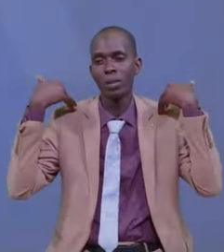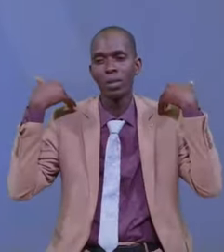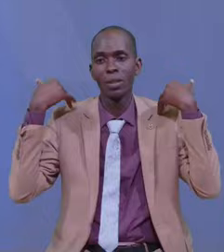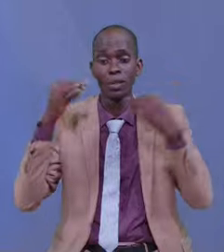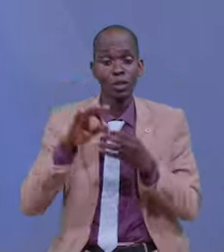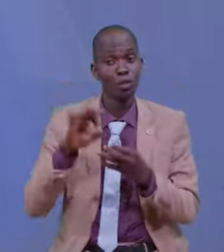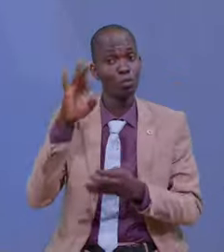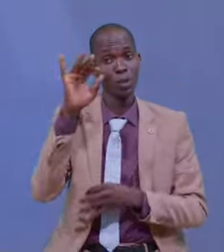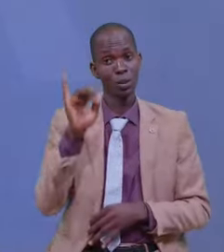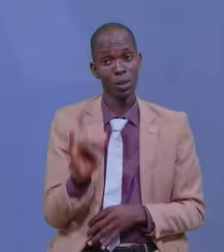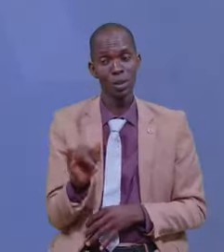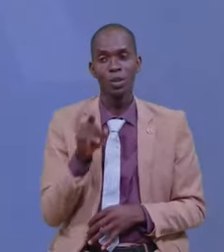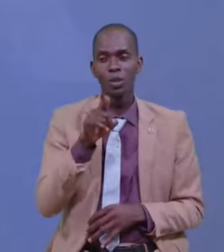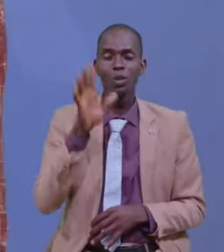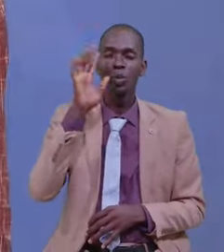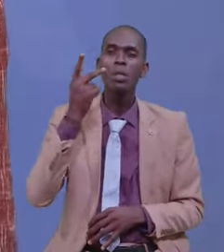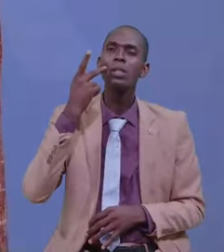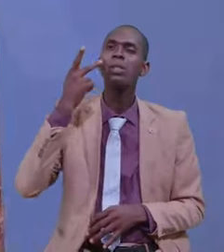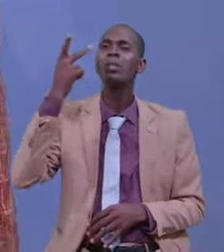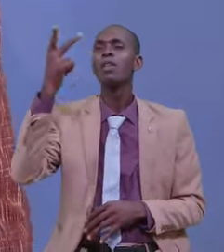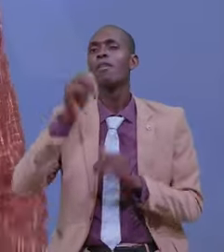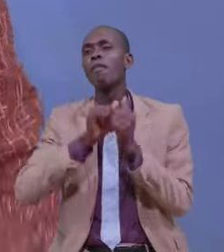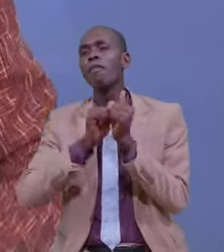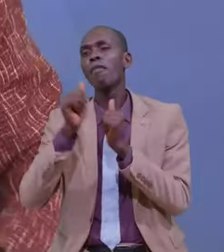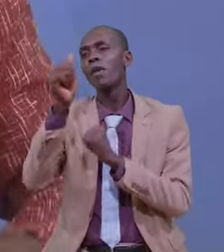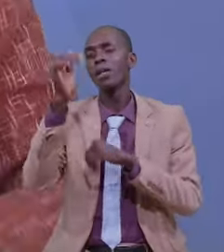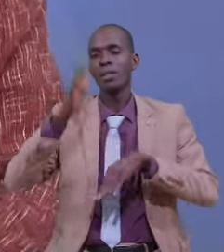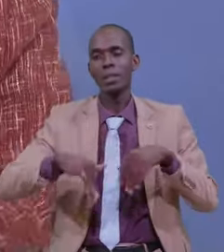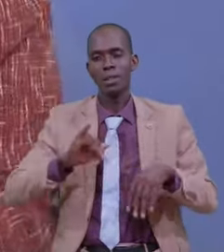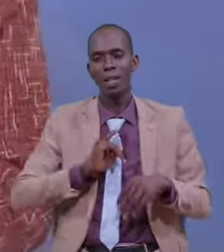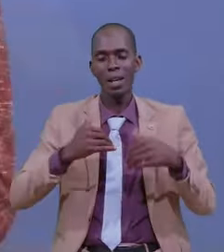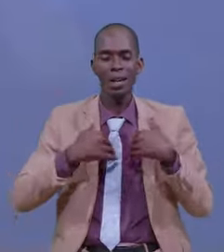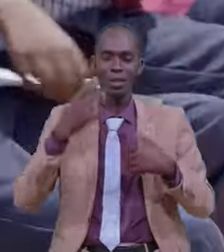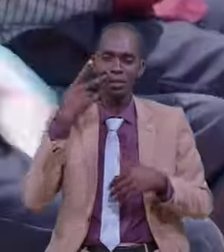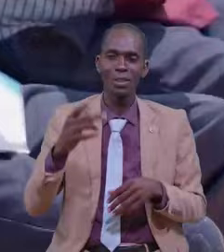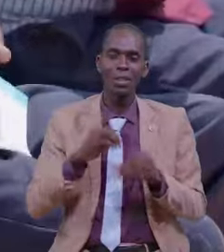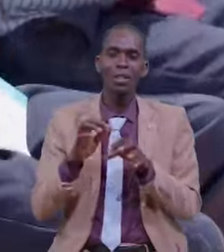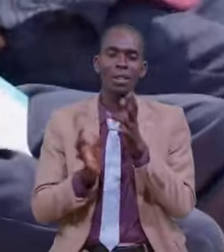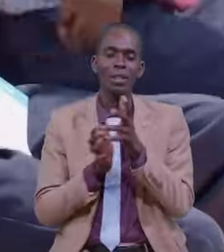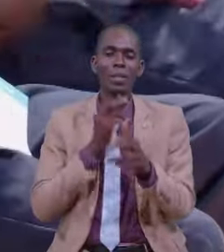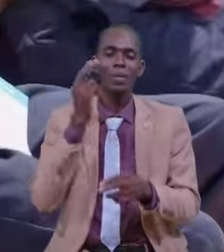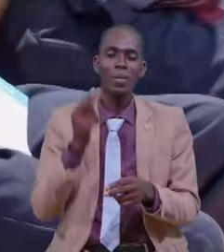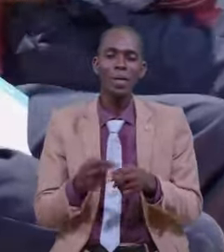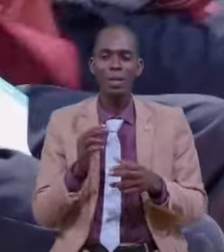Spiritually, you will see farther than I have seen in Jesus' name.